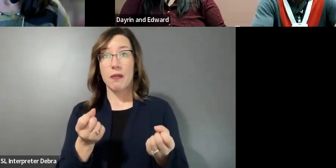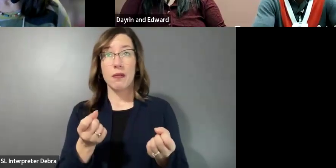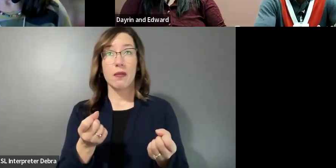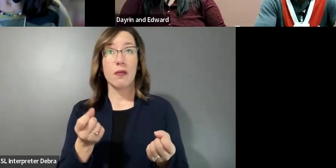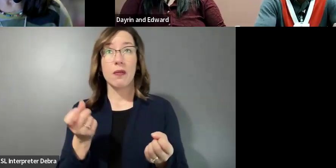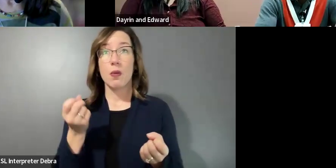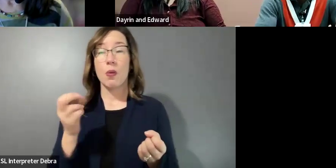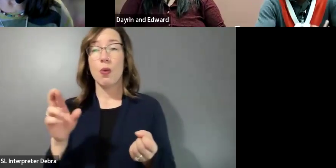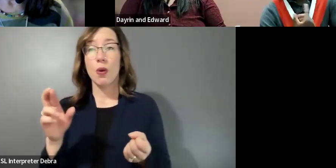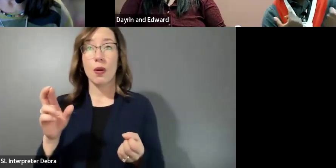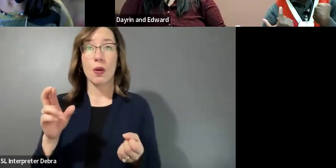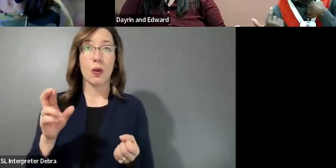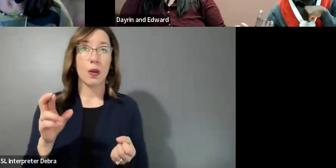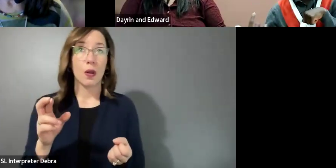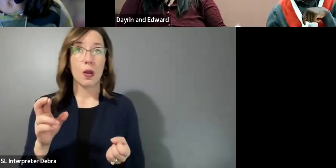Or